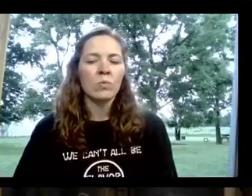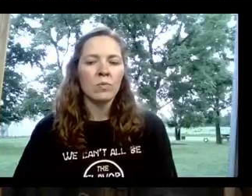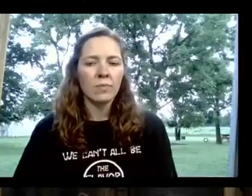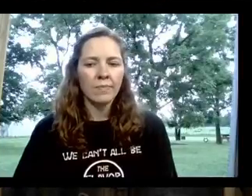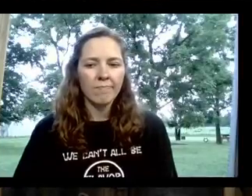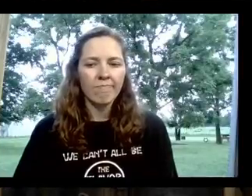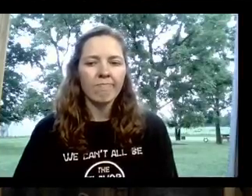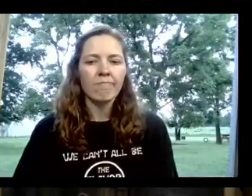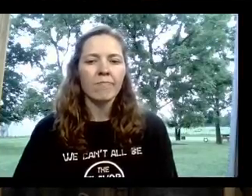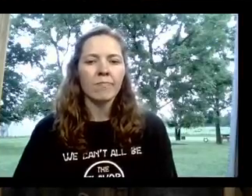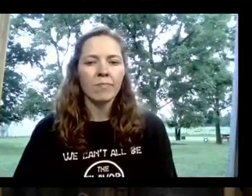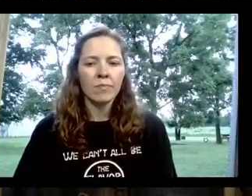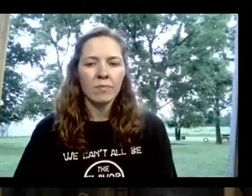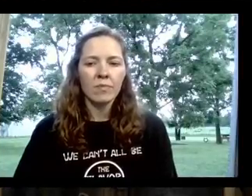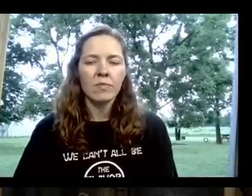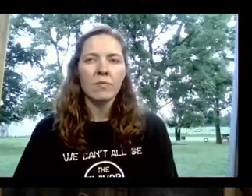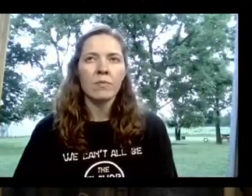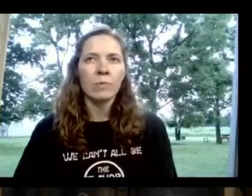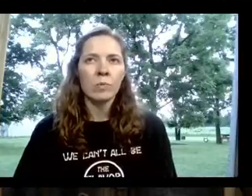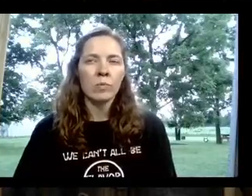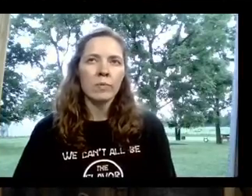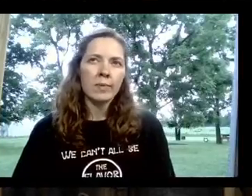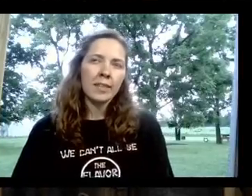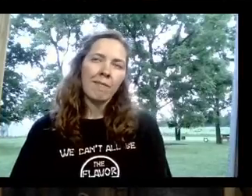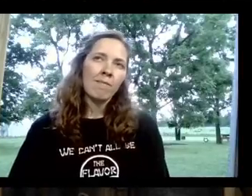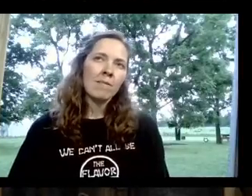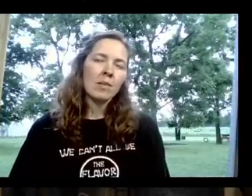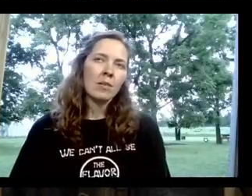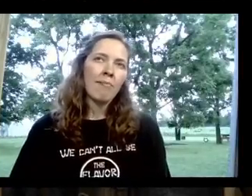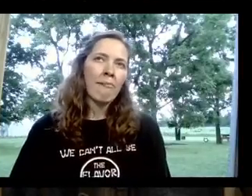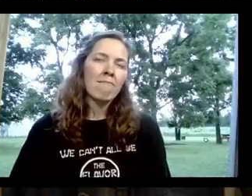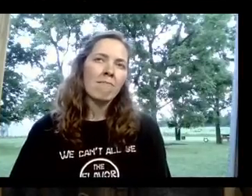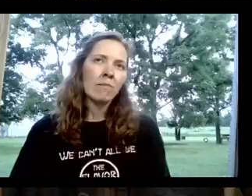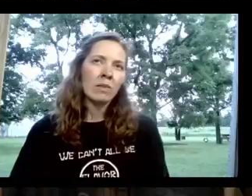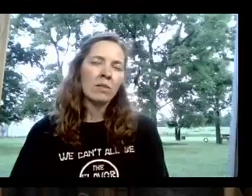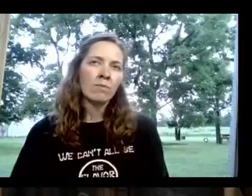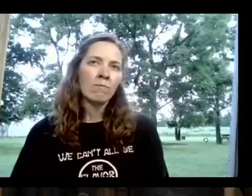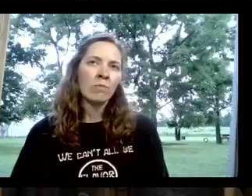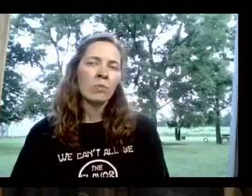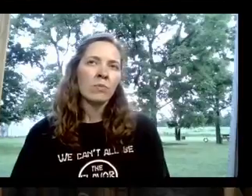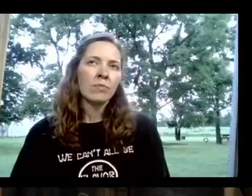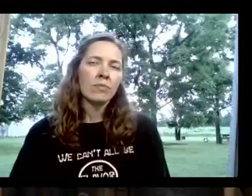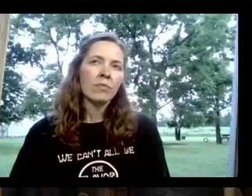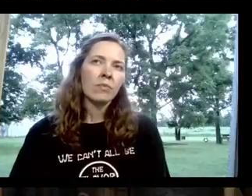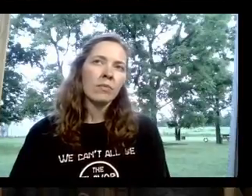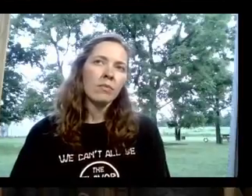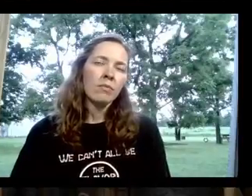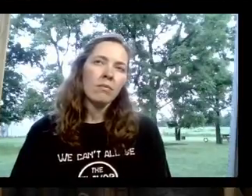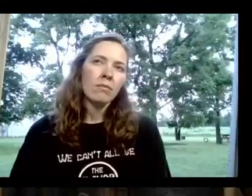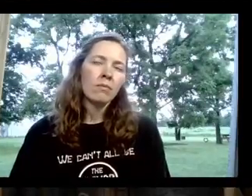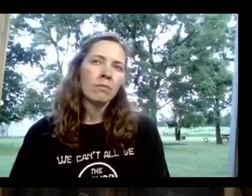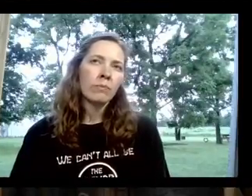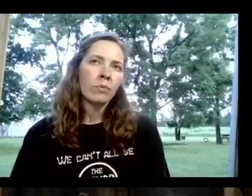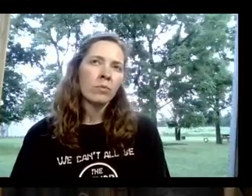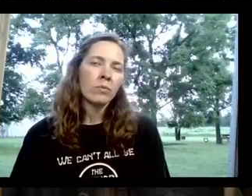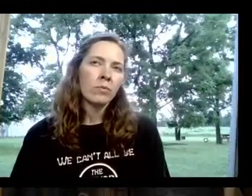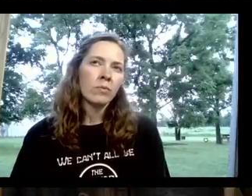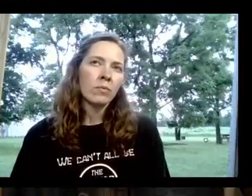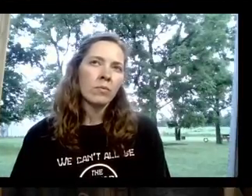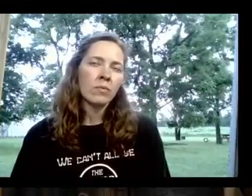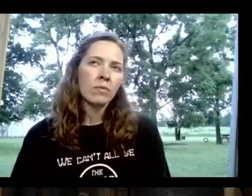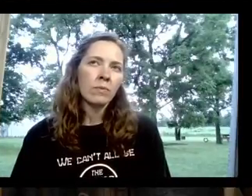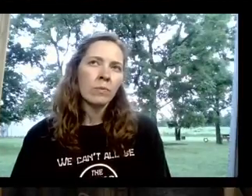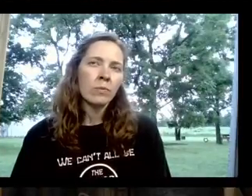whatever. So, you know, think a little bit about what was this used for. Ornamental wrought iron was